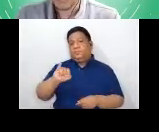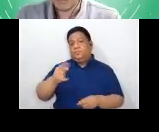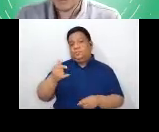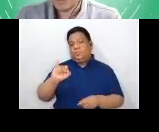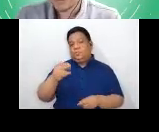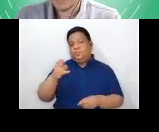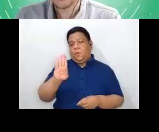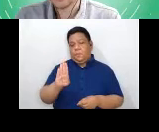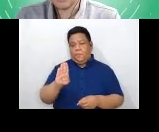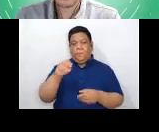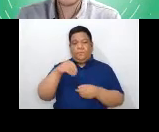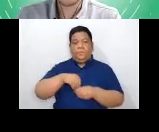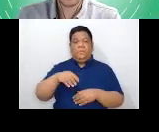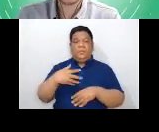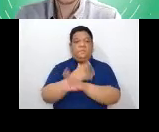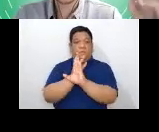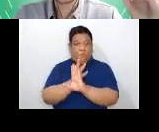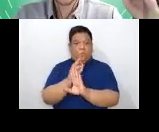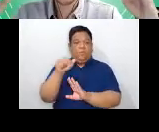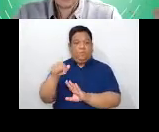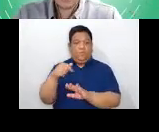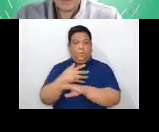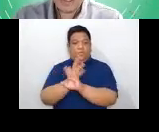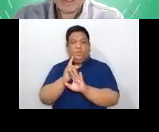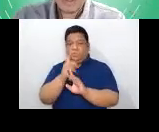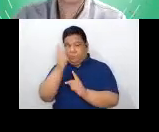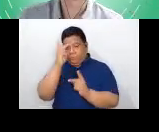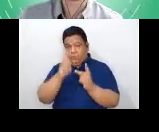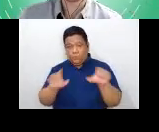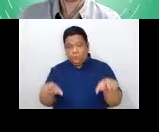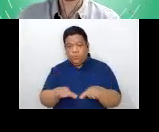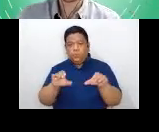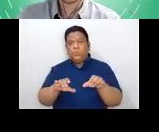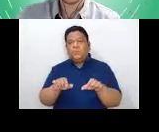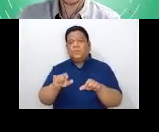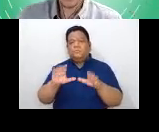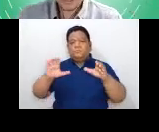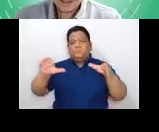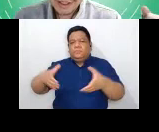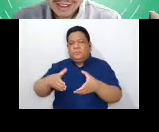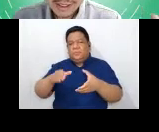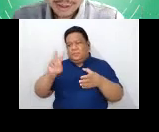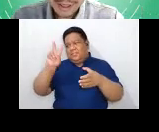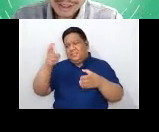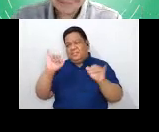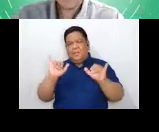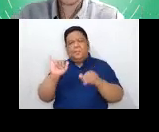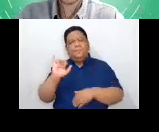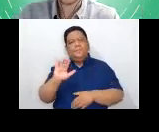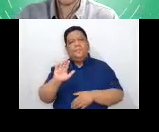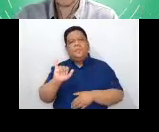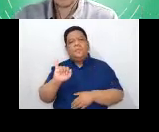Lab Davao, which actually works to facilitate as an incubator. It seeks to